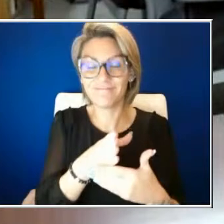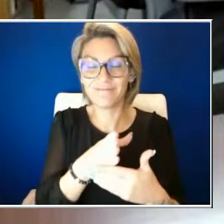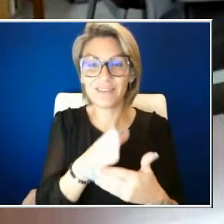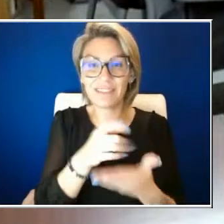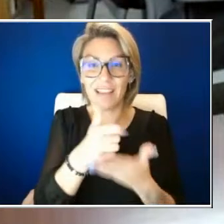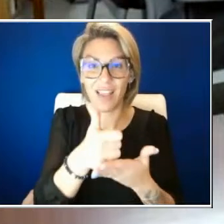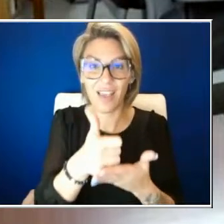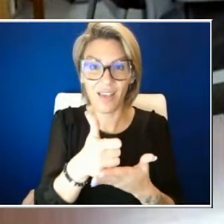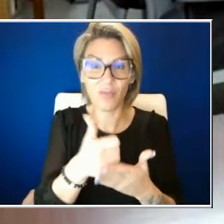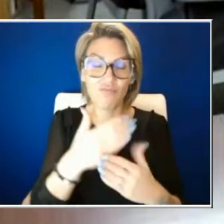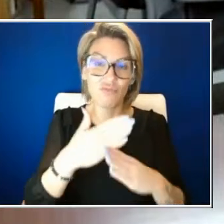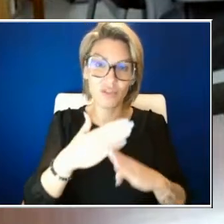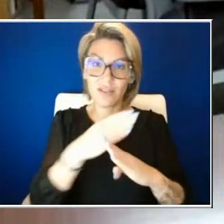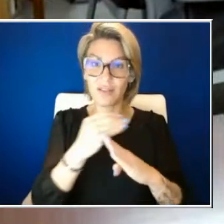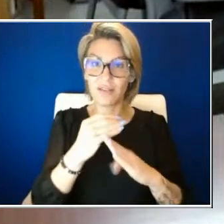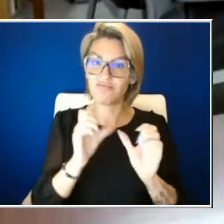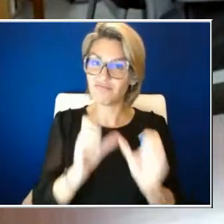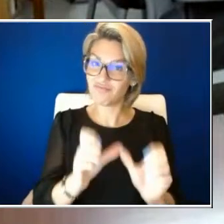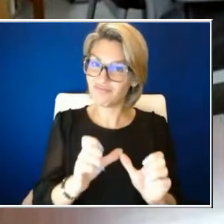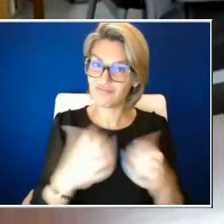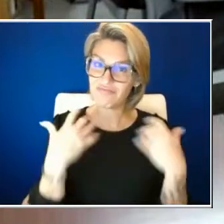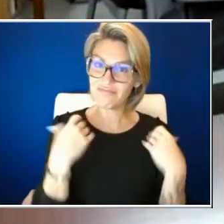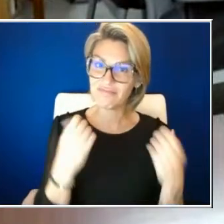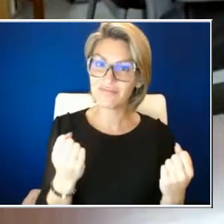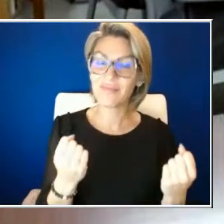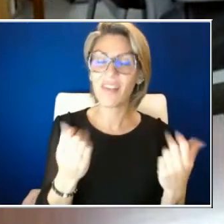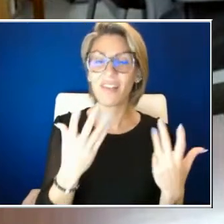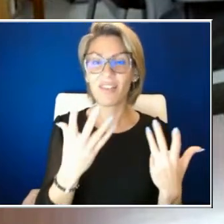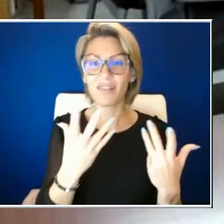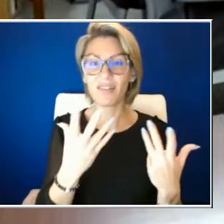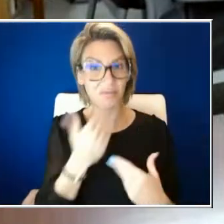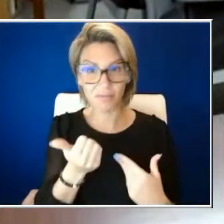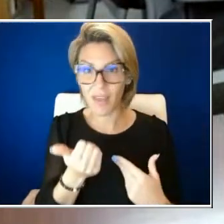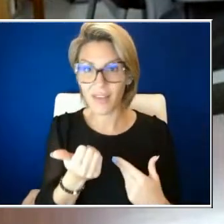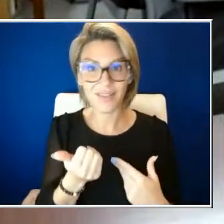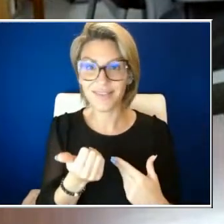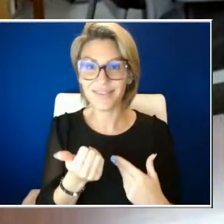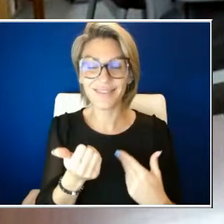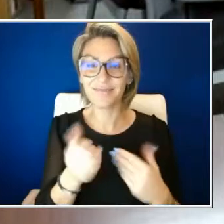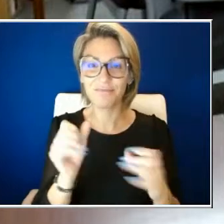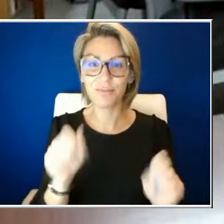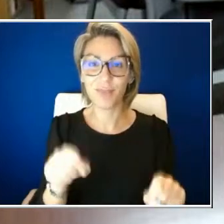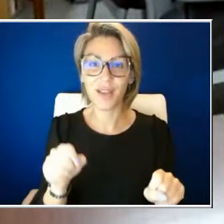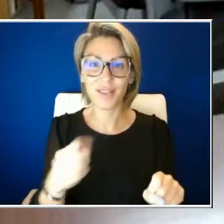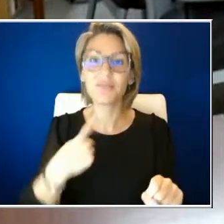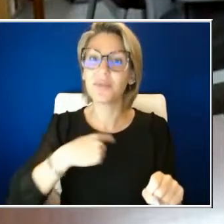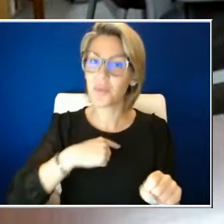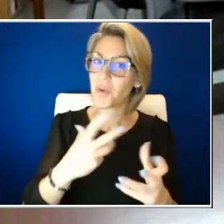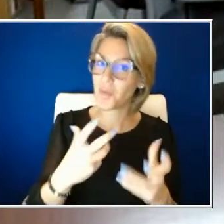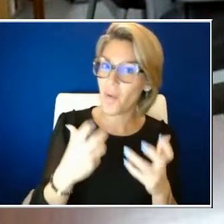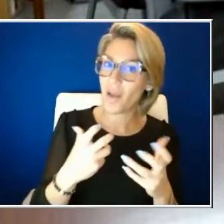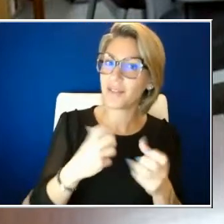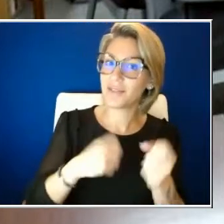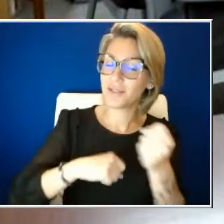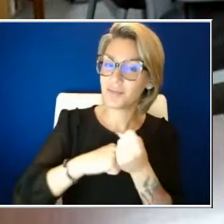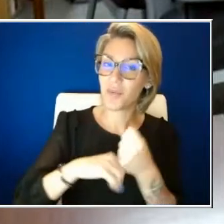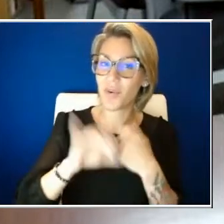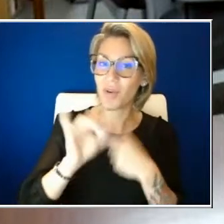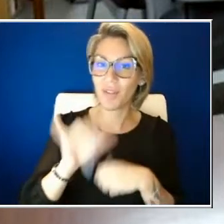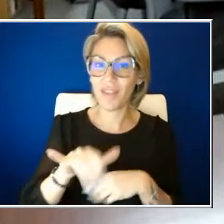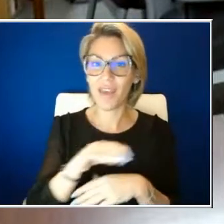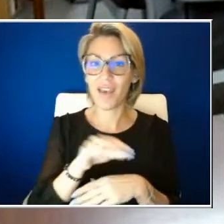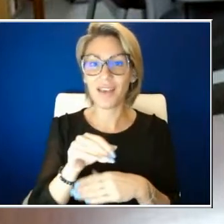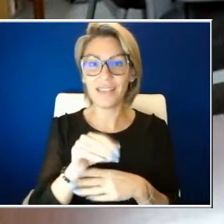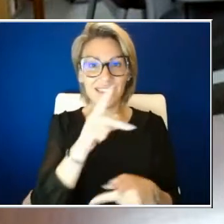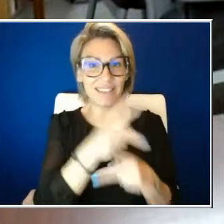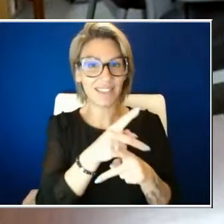them well and living their lives in the best manner that they would like to and we'd like to see, and keeping them out of the hospital